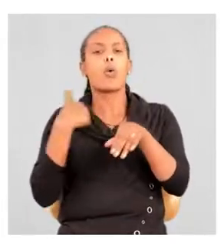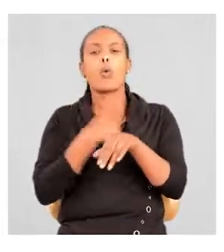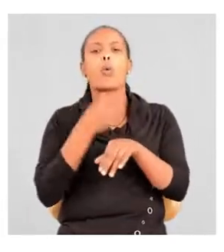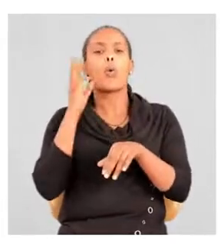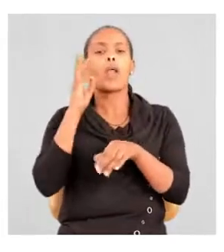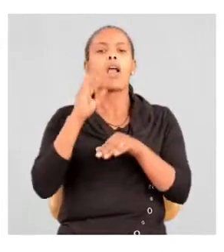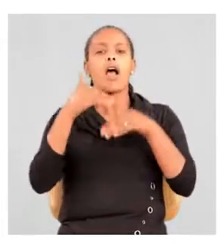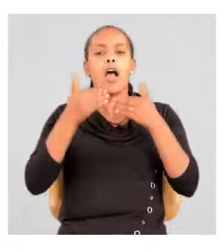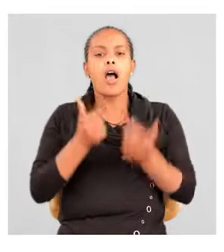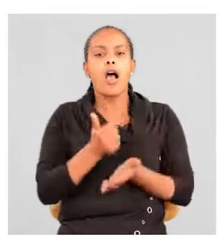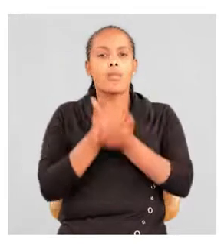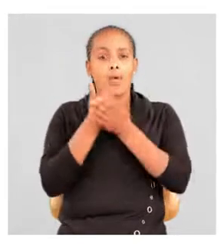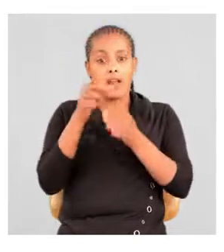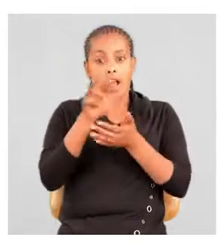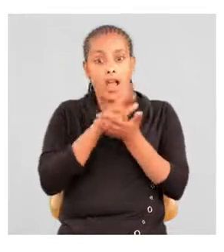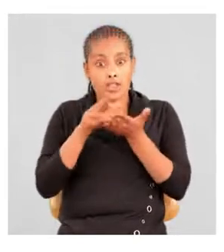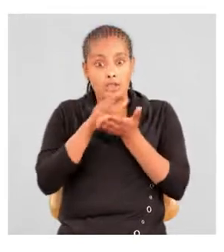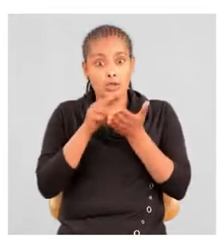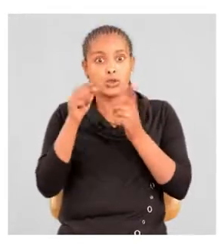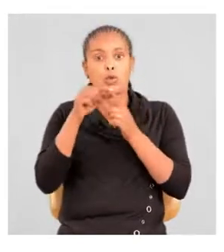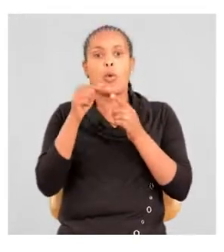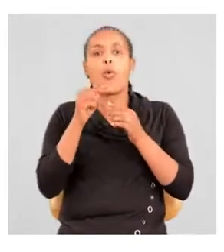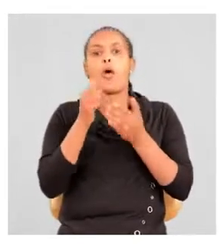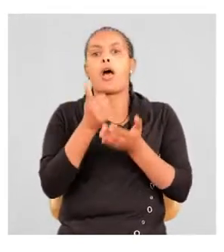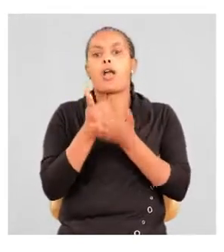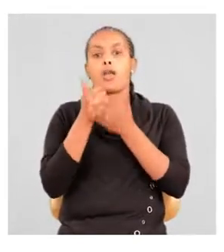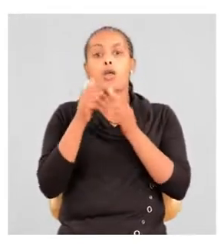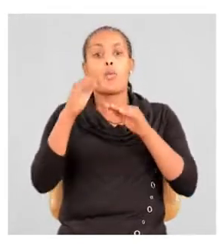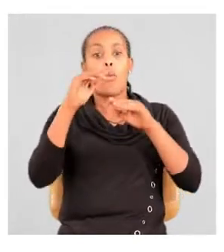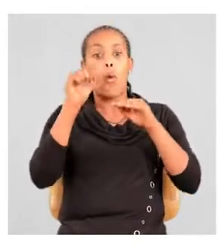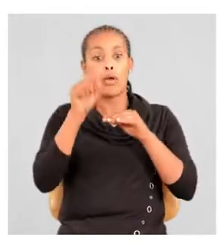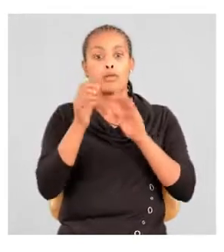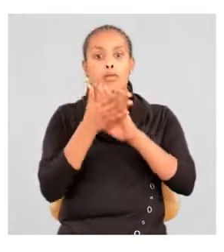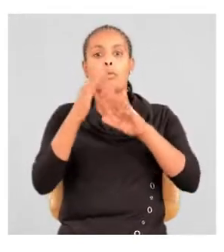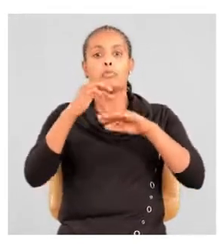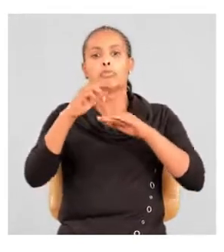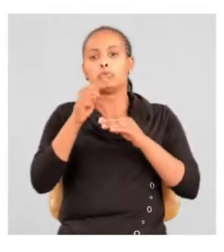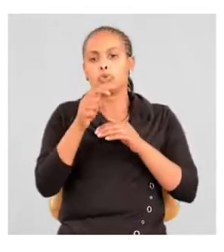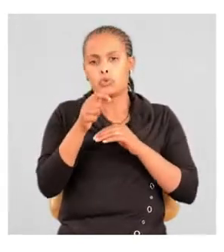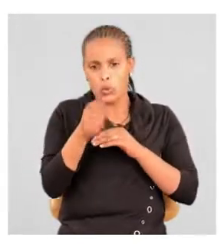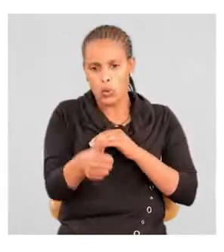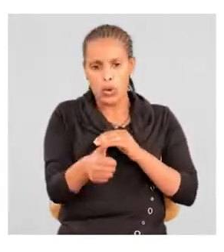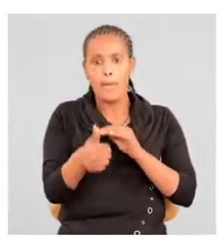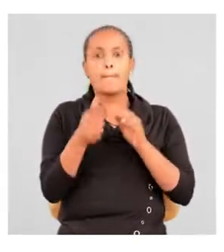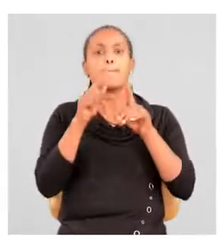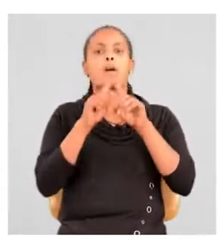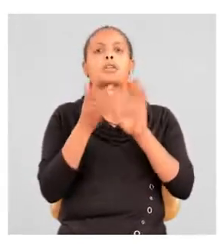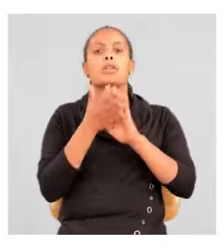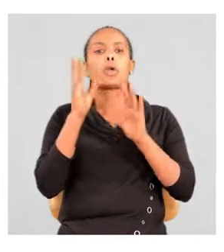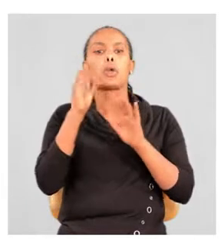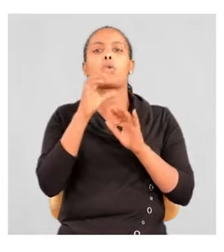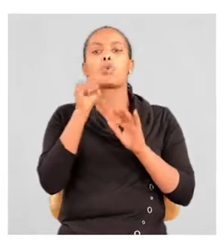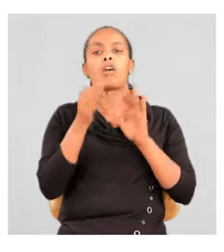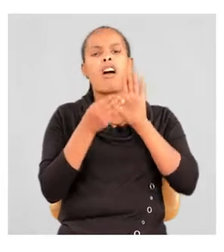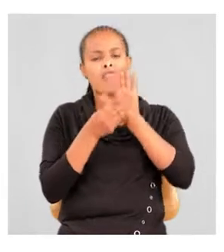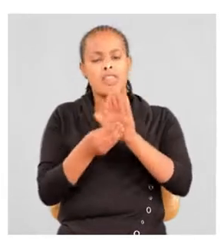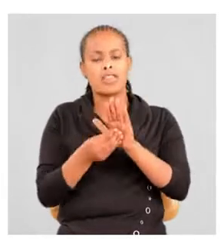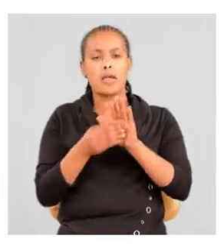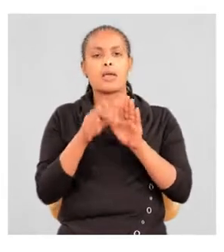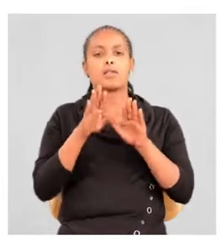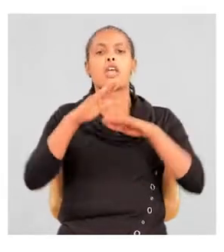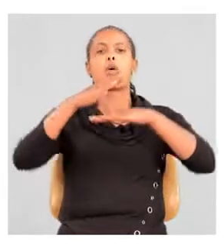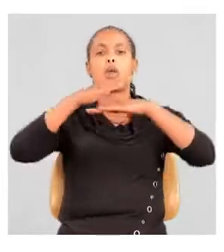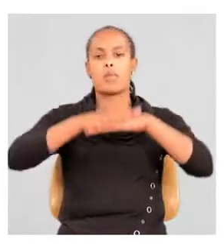help a reaction to reach the point of equilibrium sooner, but it will not affect